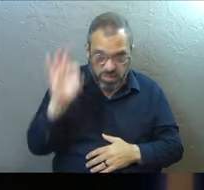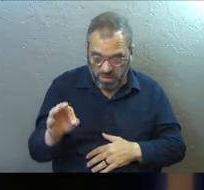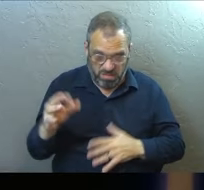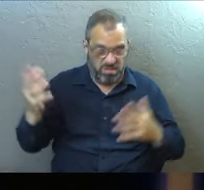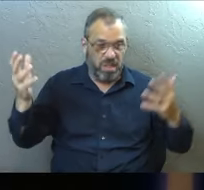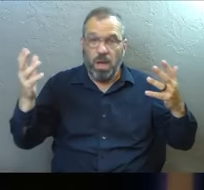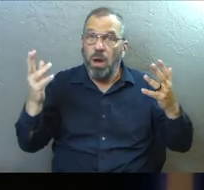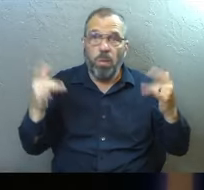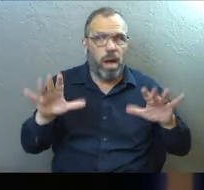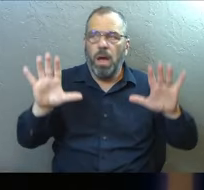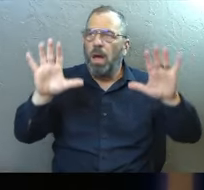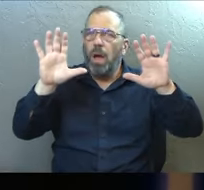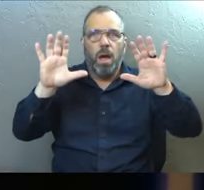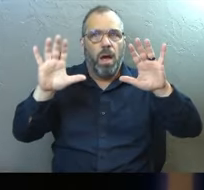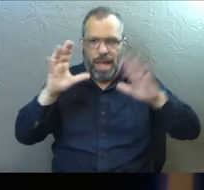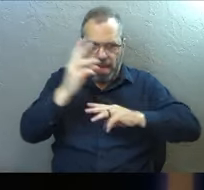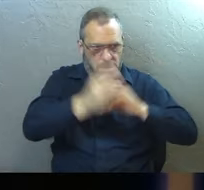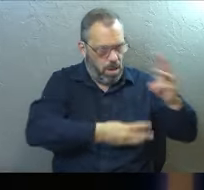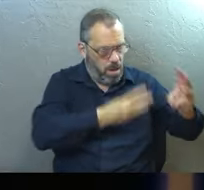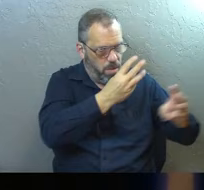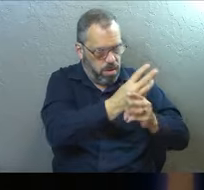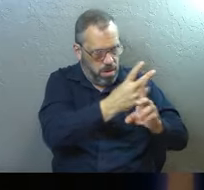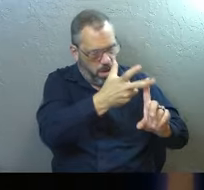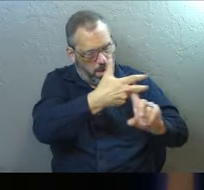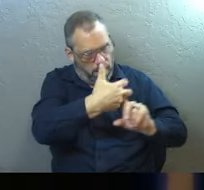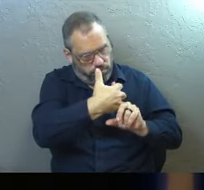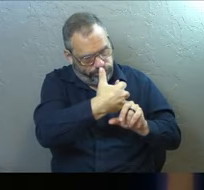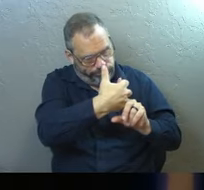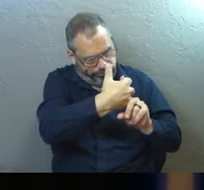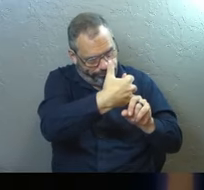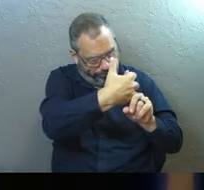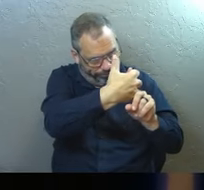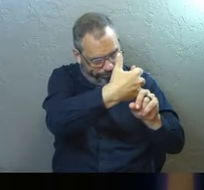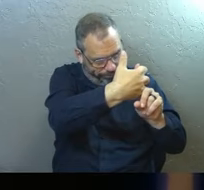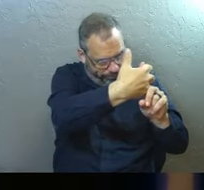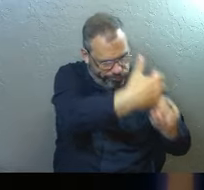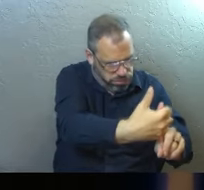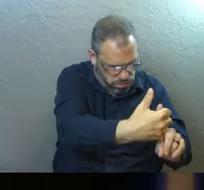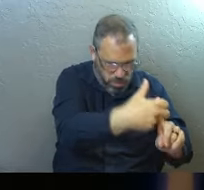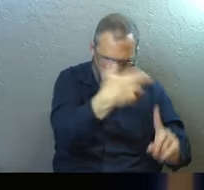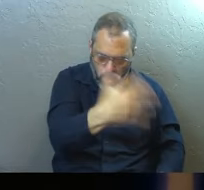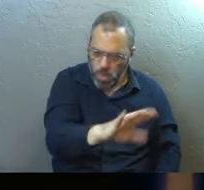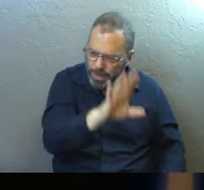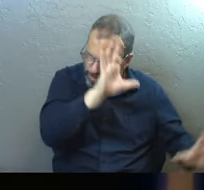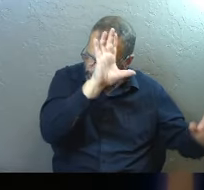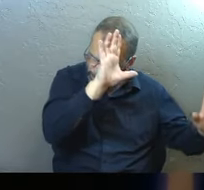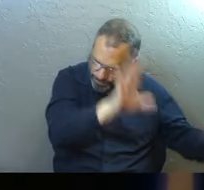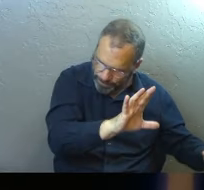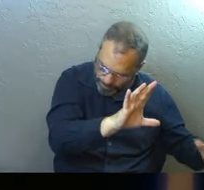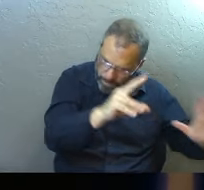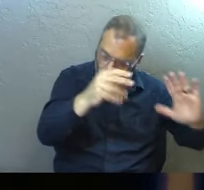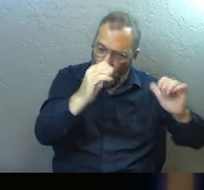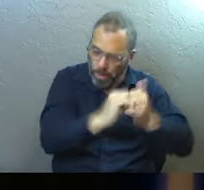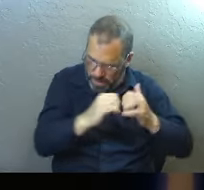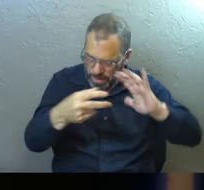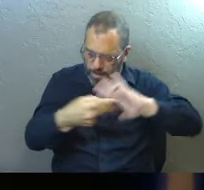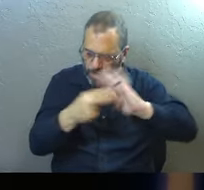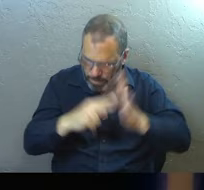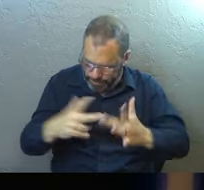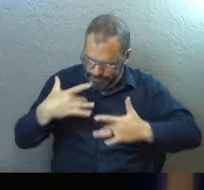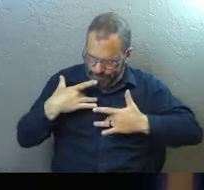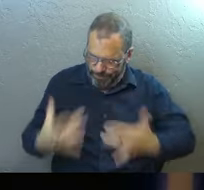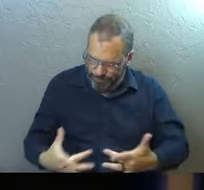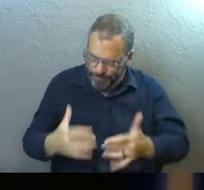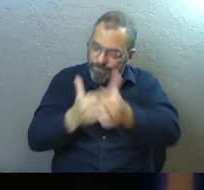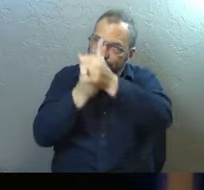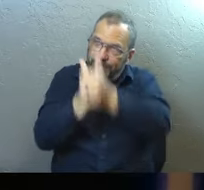and in the Bible because, man, is our world trying so hard to pull us in another direction, and we need to be intentional